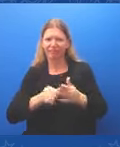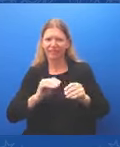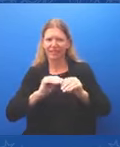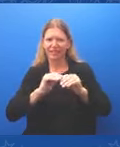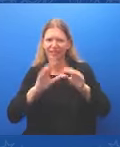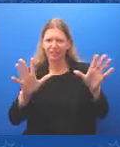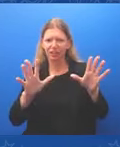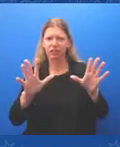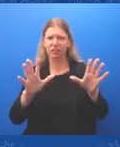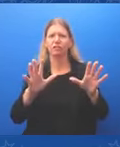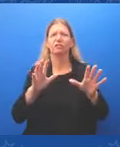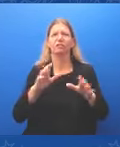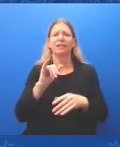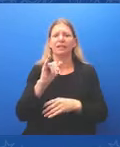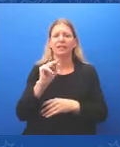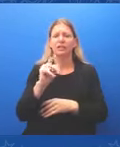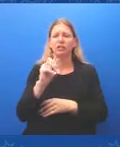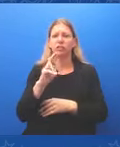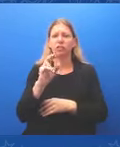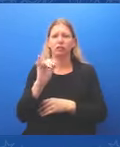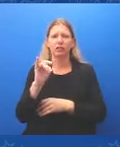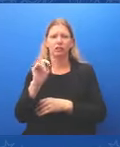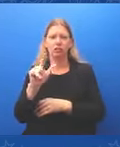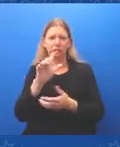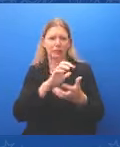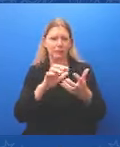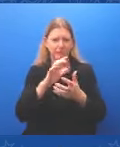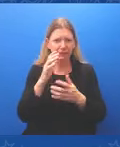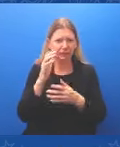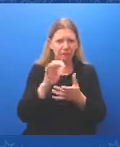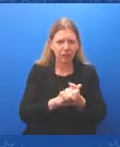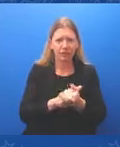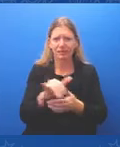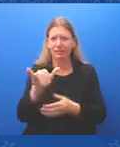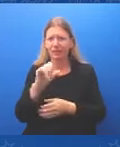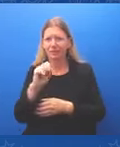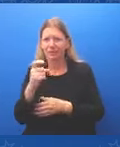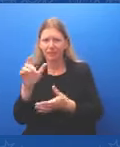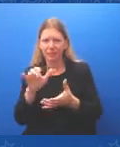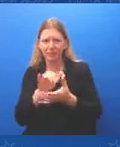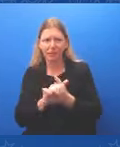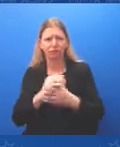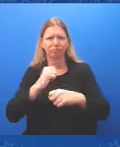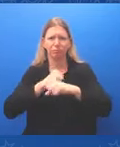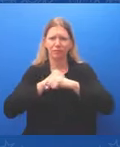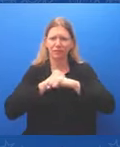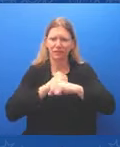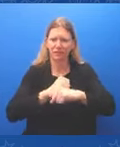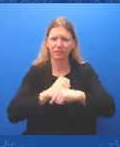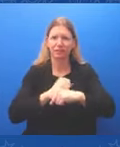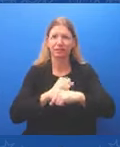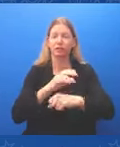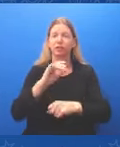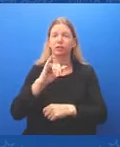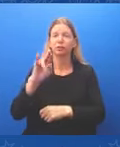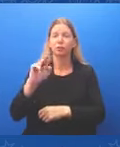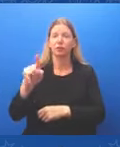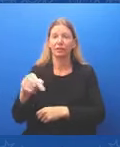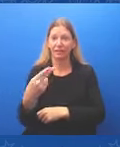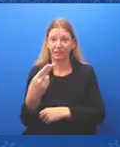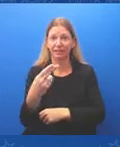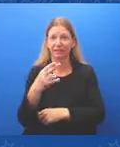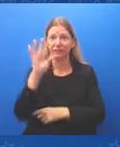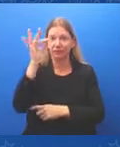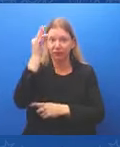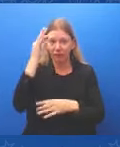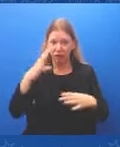Juneteenth a federal holiday to mark when the last enslaved people of America were finally freed. Progress means a fundamental